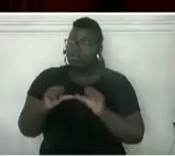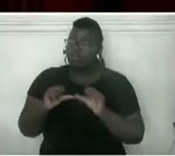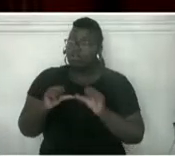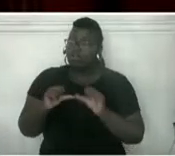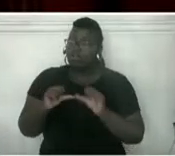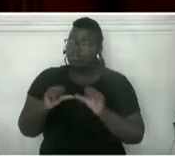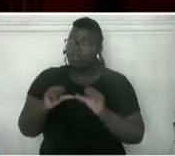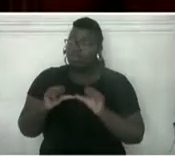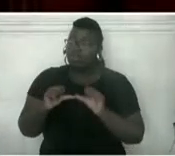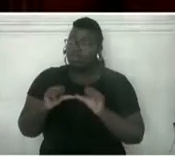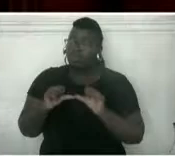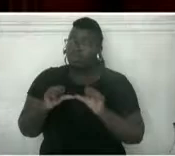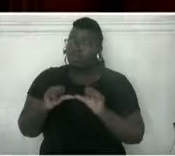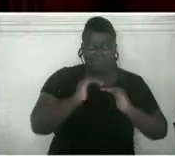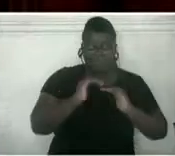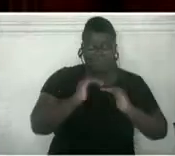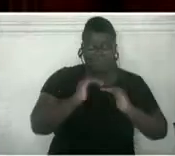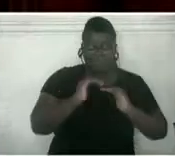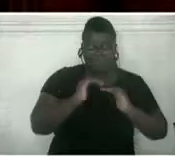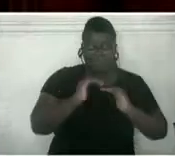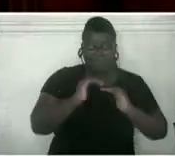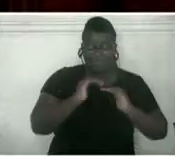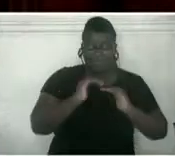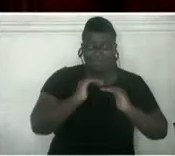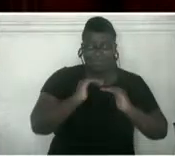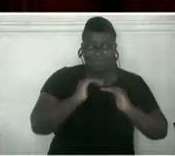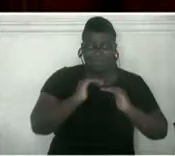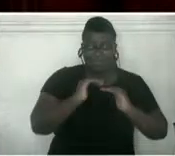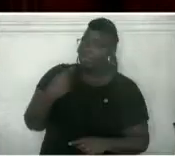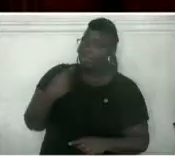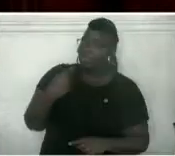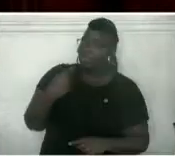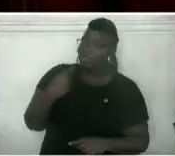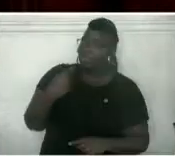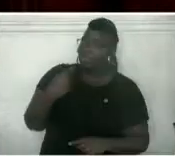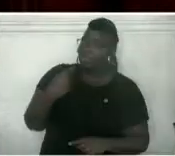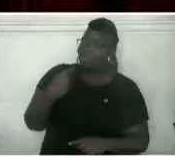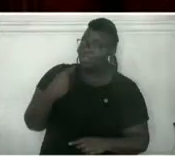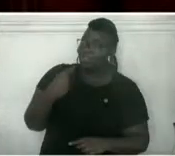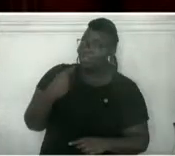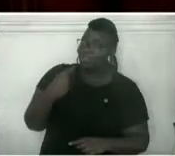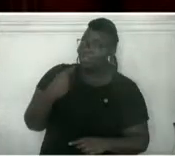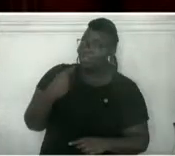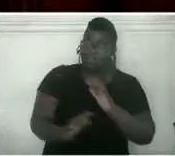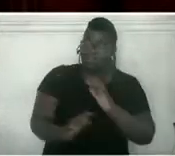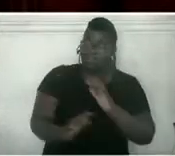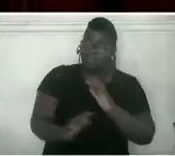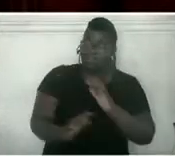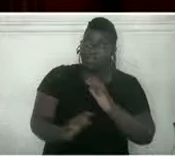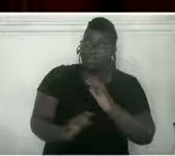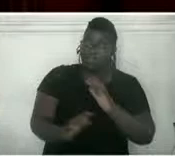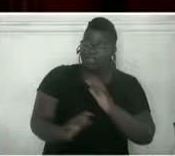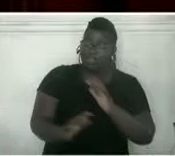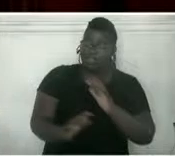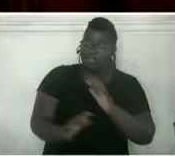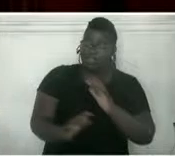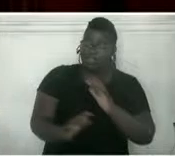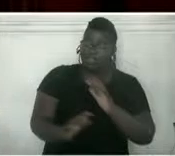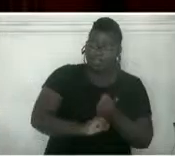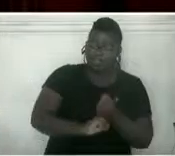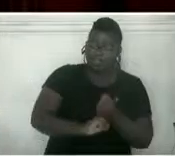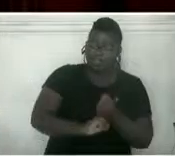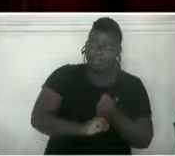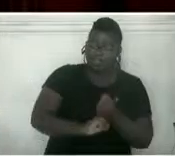in supporting this phase. 60 foundation phase schools supported by the province